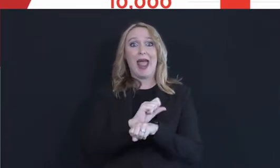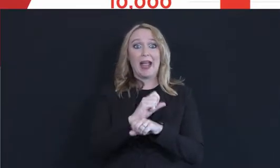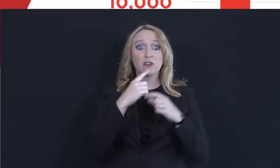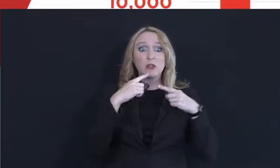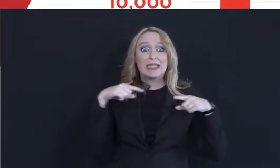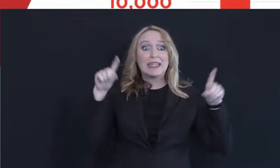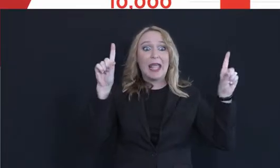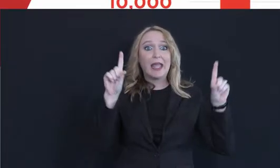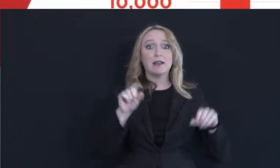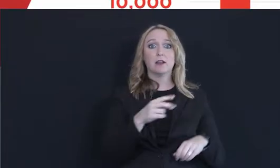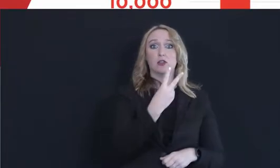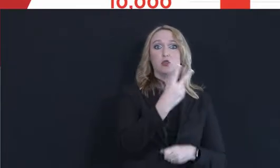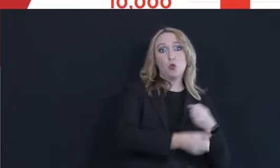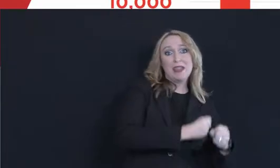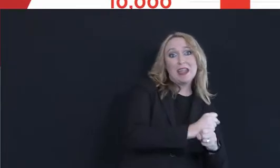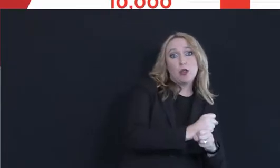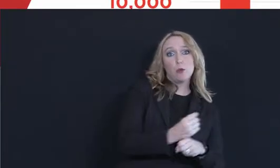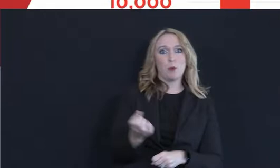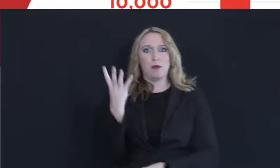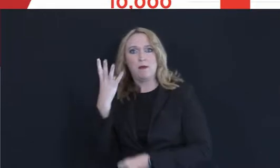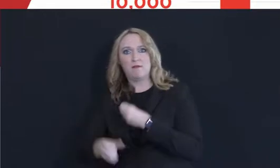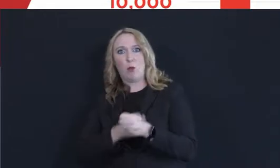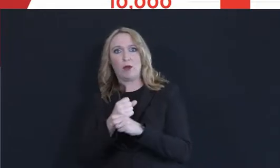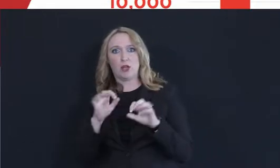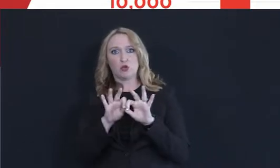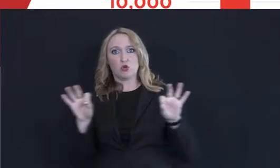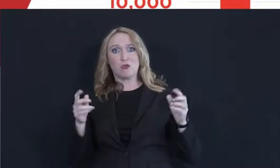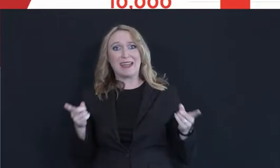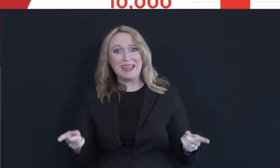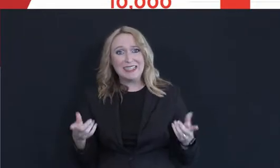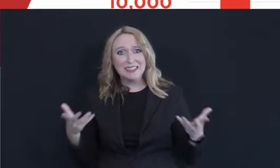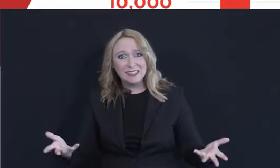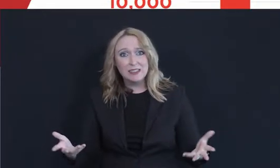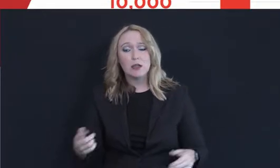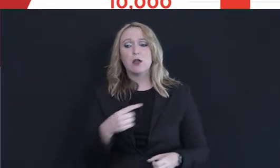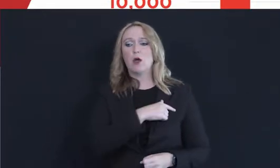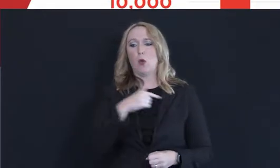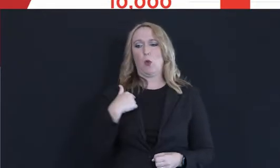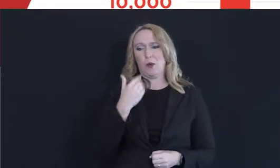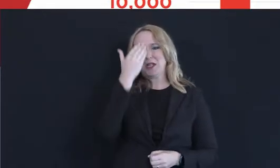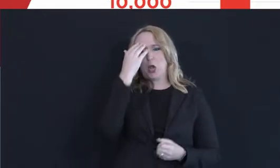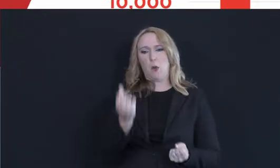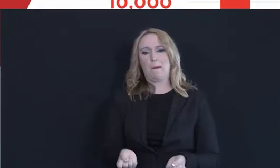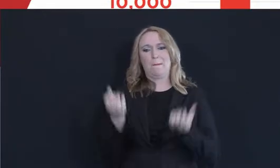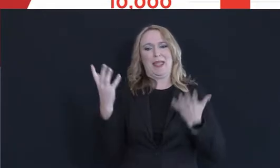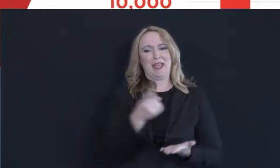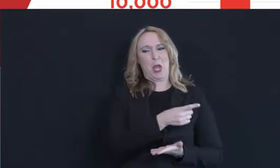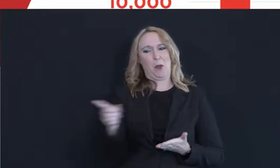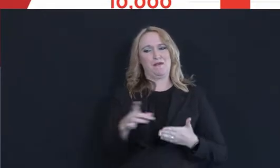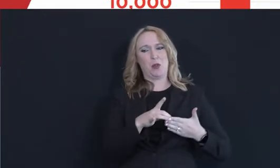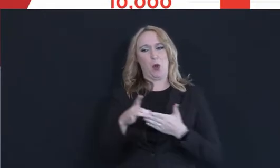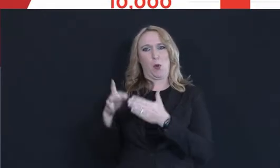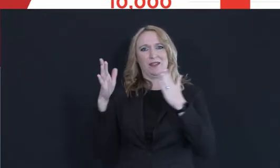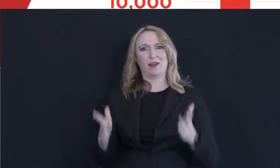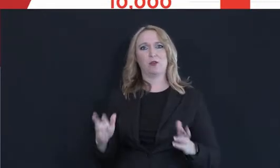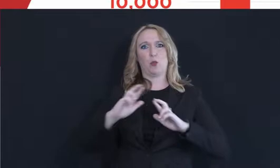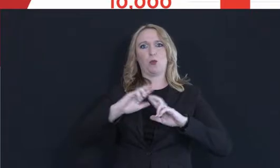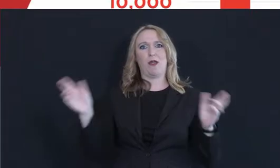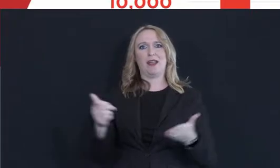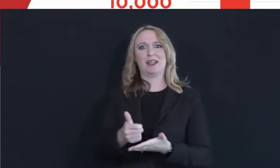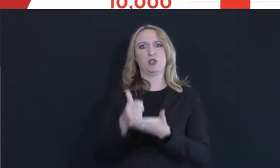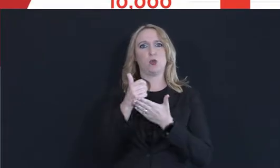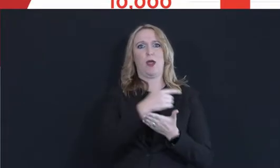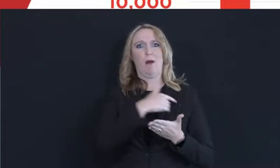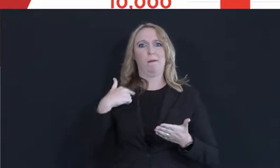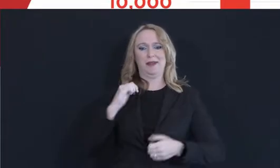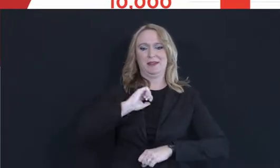that's why many of you in this room are business community and our philanthropic Community stepped up to help us found the tarant to and through partnership or